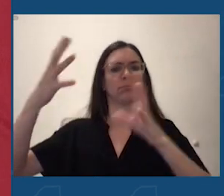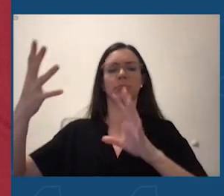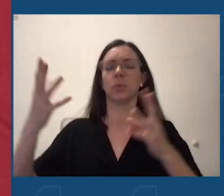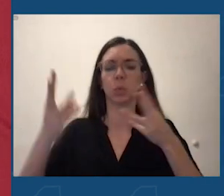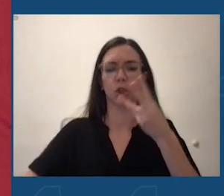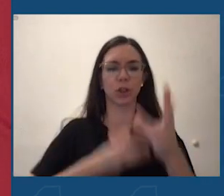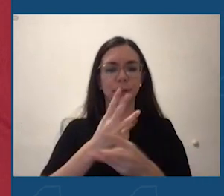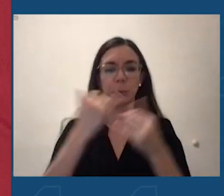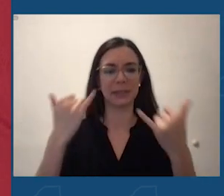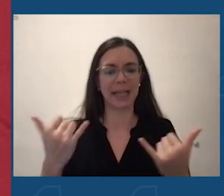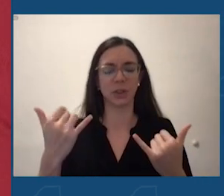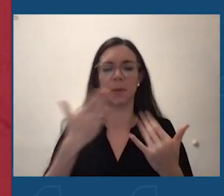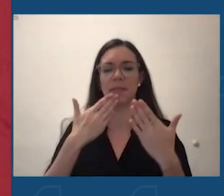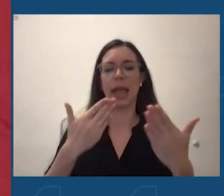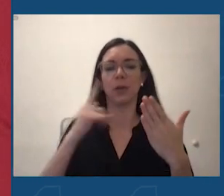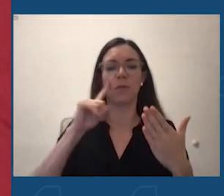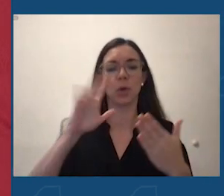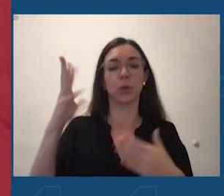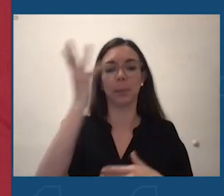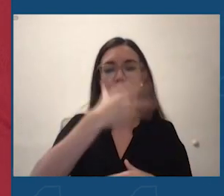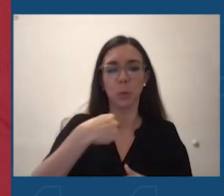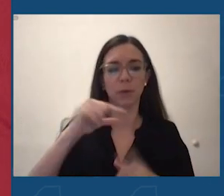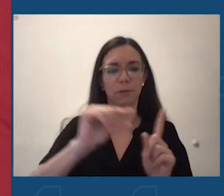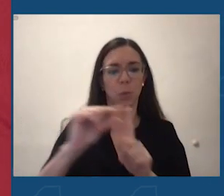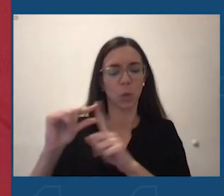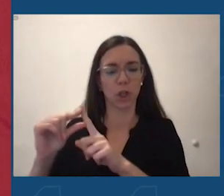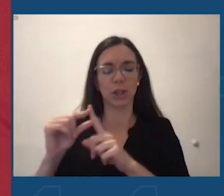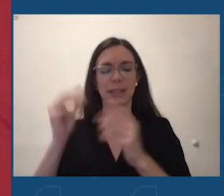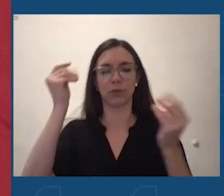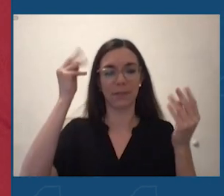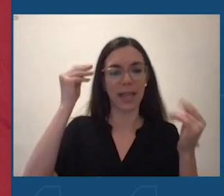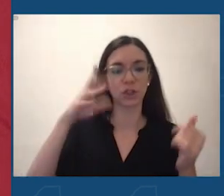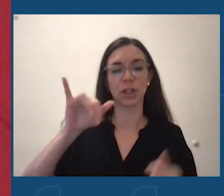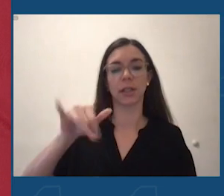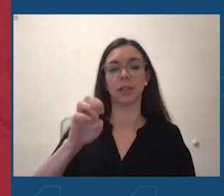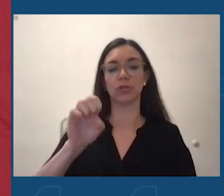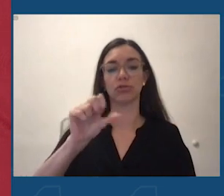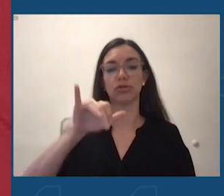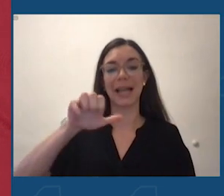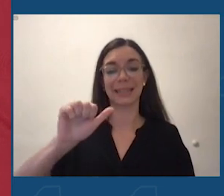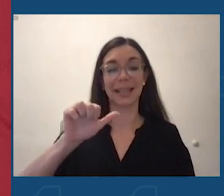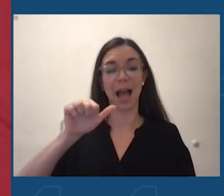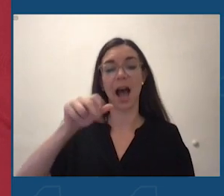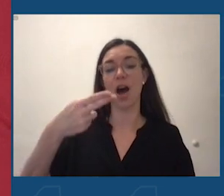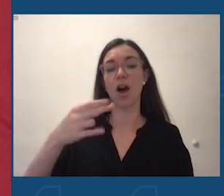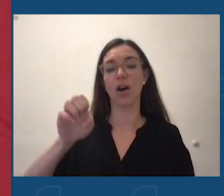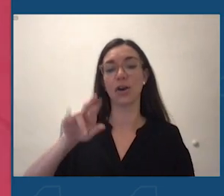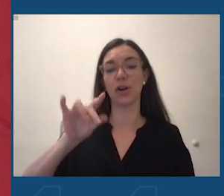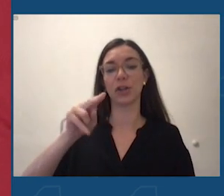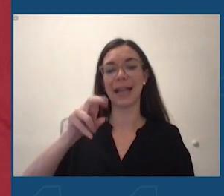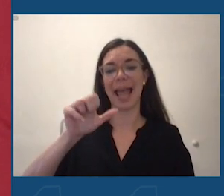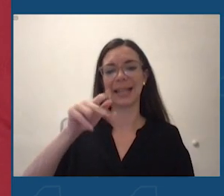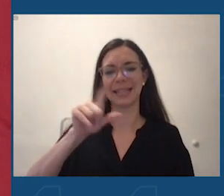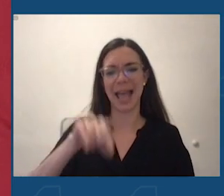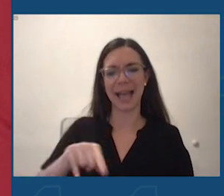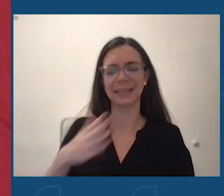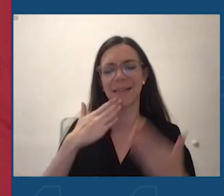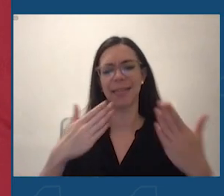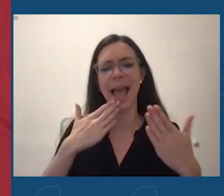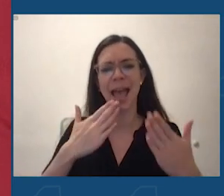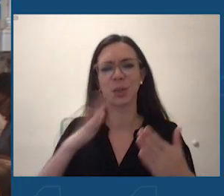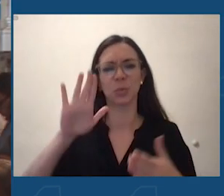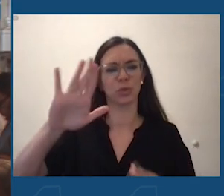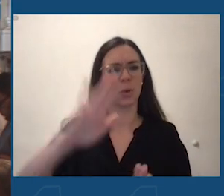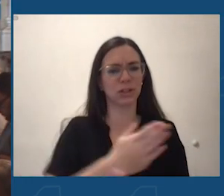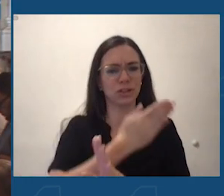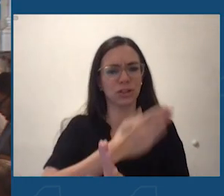your beautiful words and reflections. Jessica Hernandez, that had to be the most beautiful rendition of both anthems